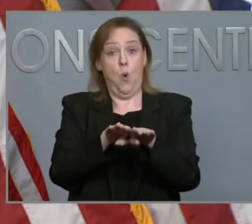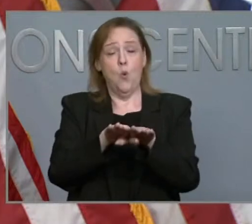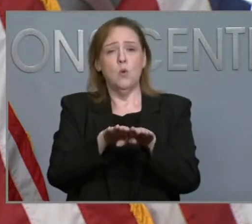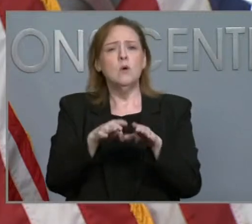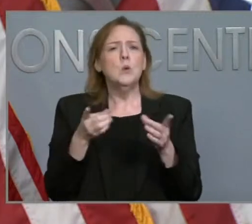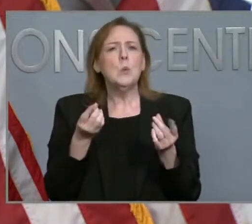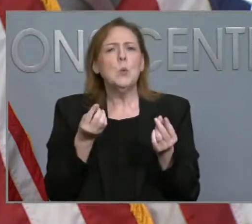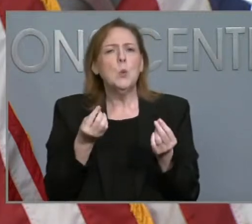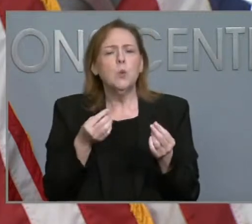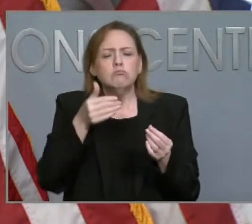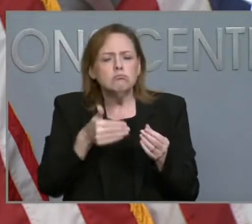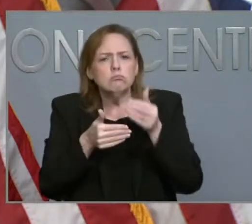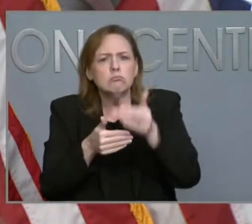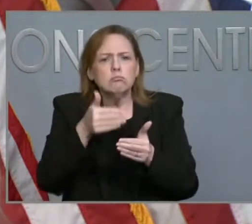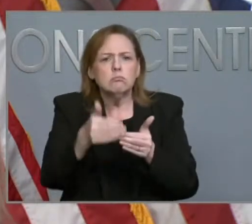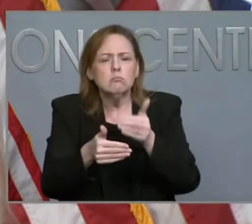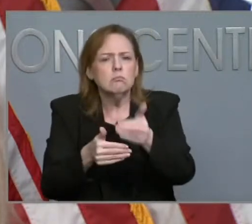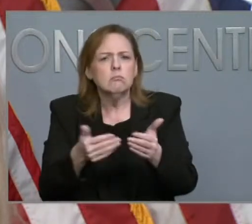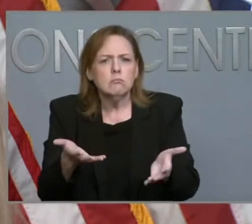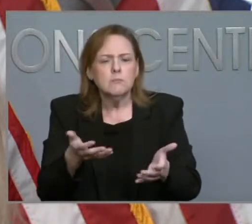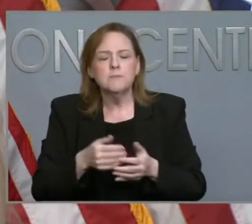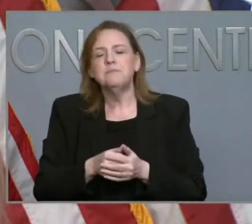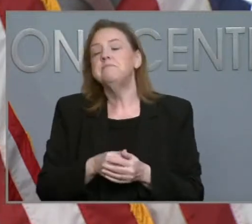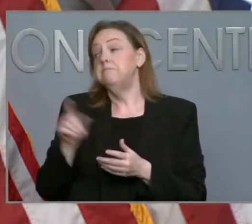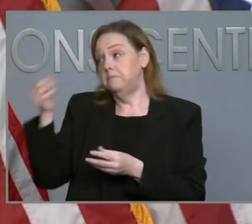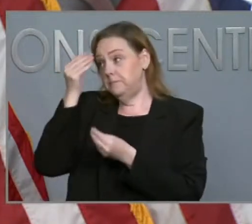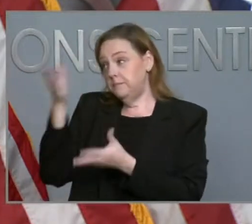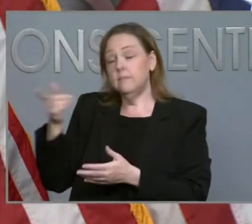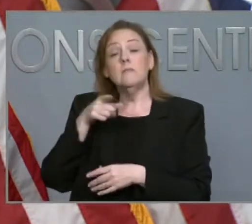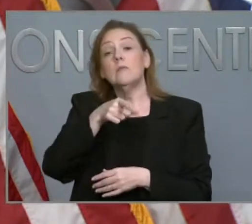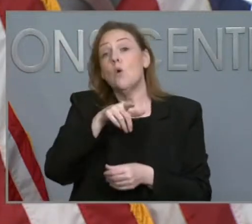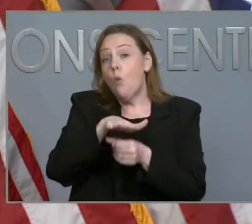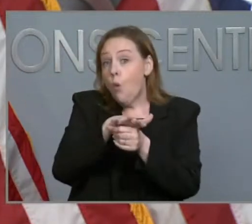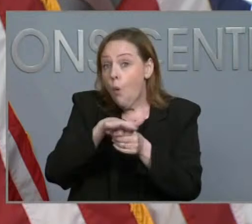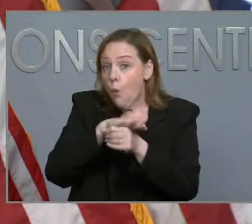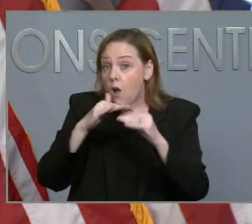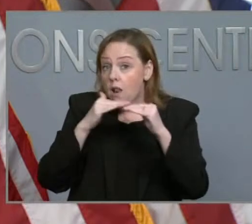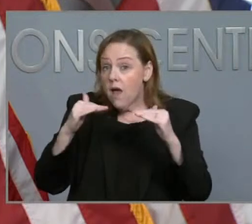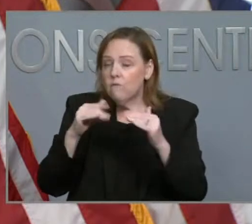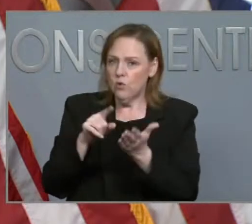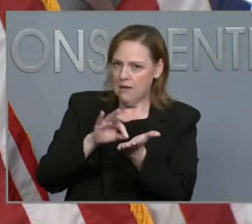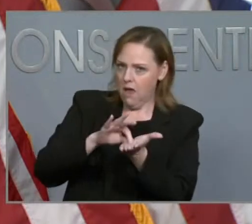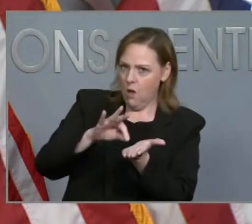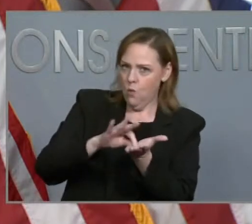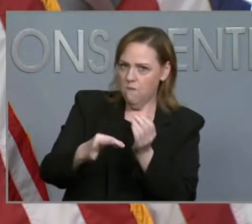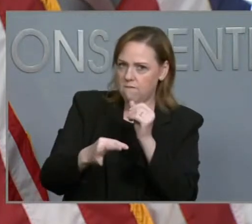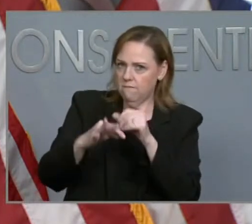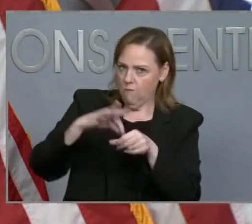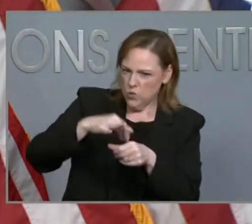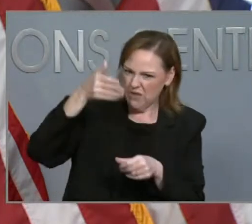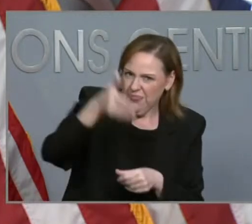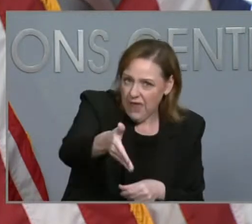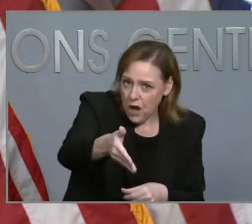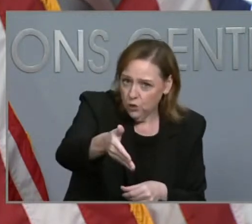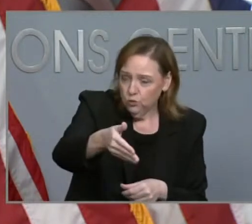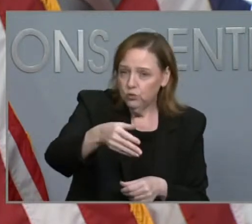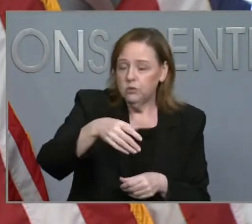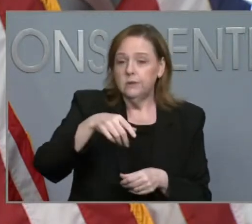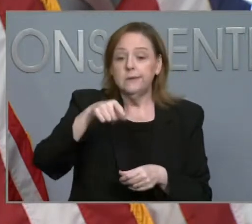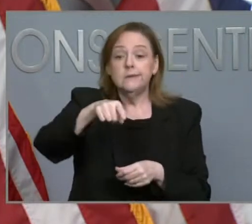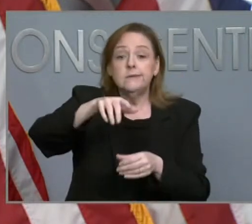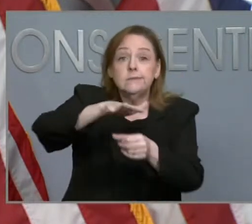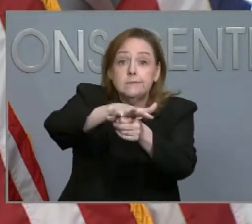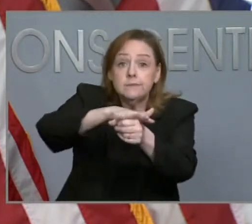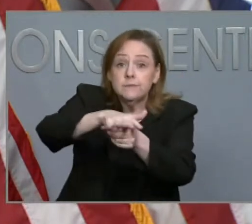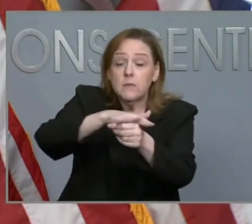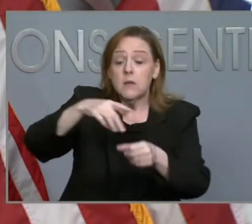this process started? So all ballots are counted at the local level. I do want to emphasize that. Those precinct officials that have